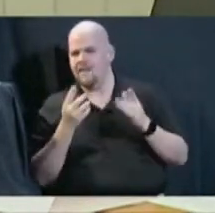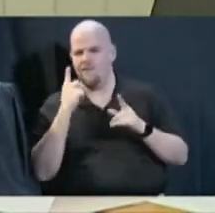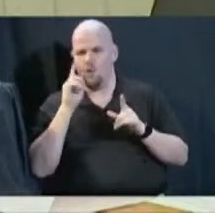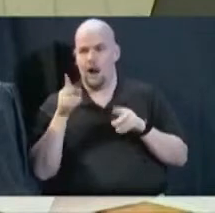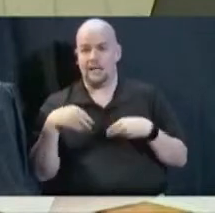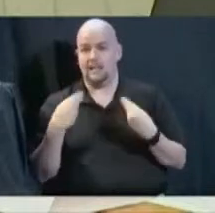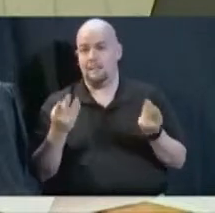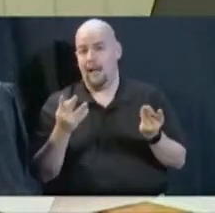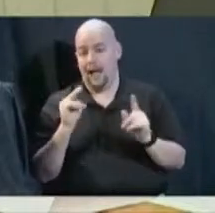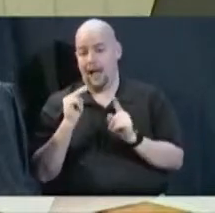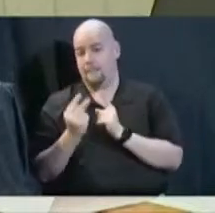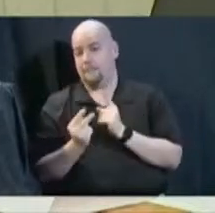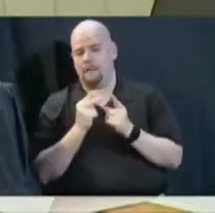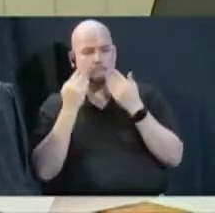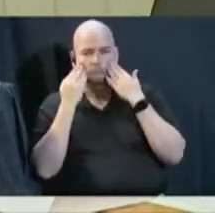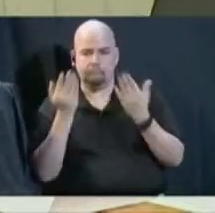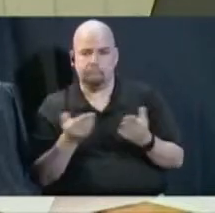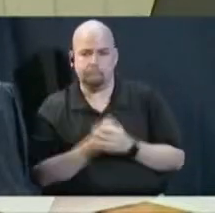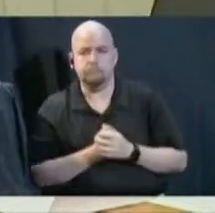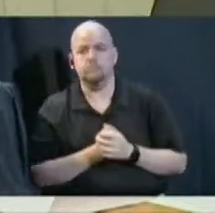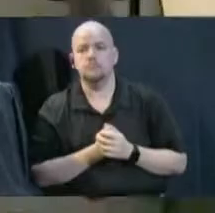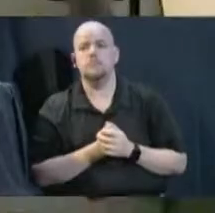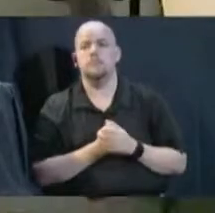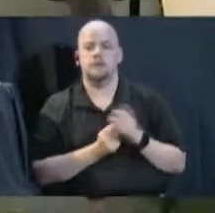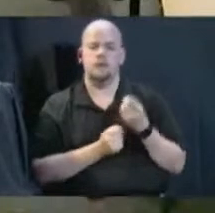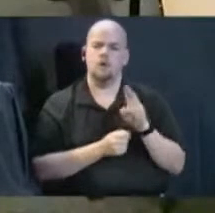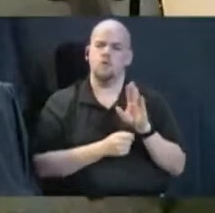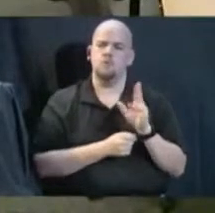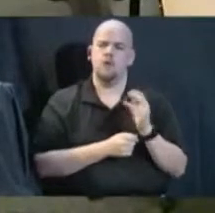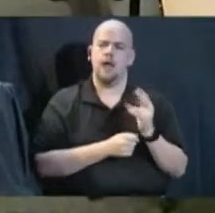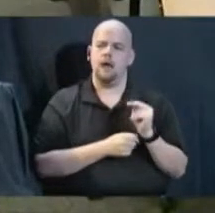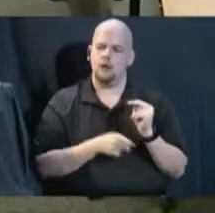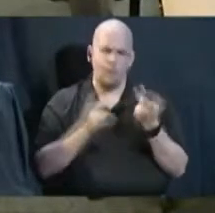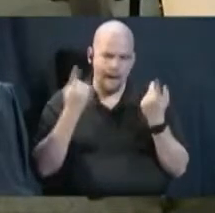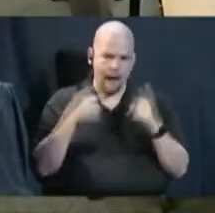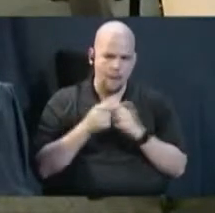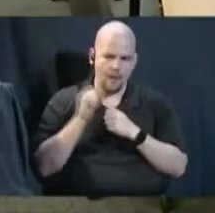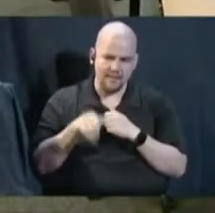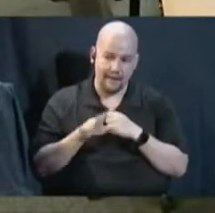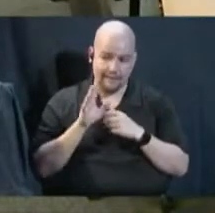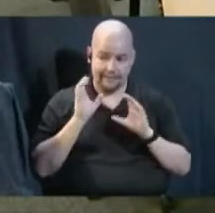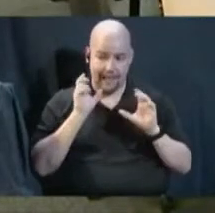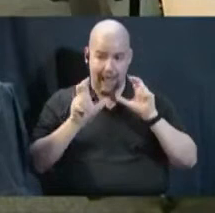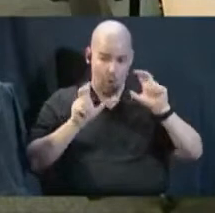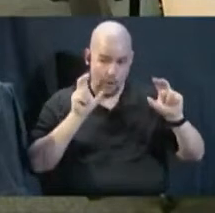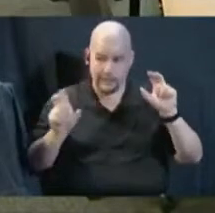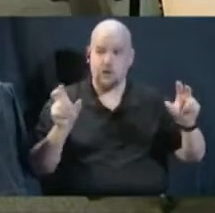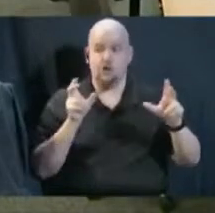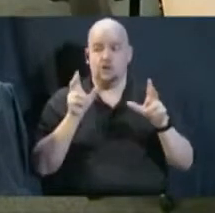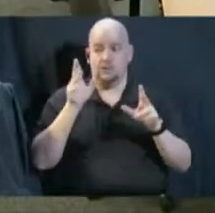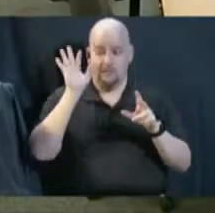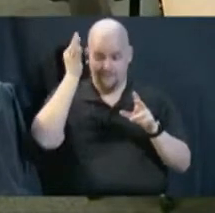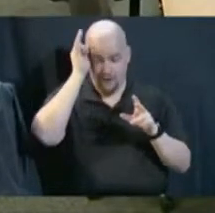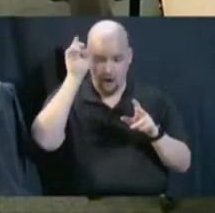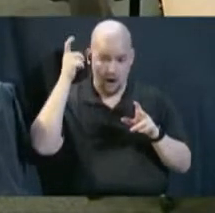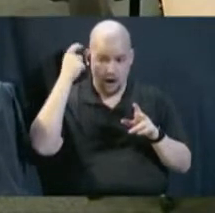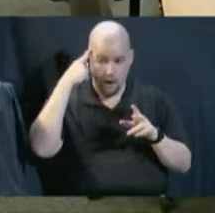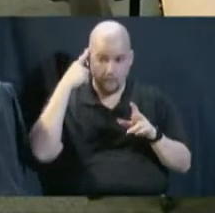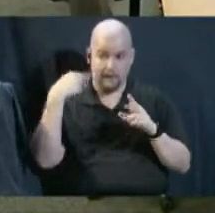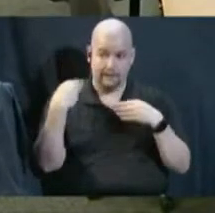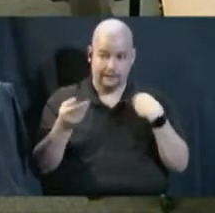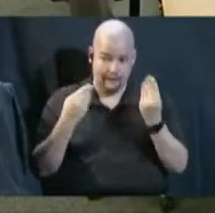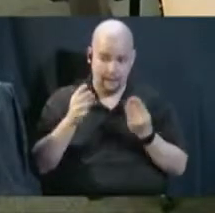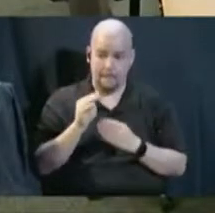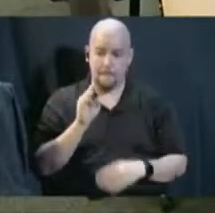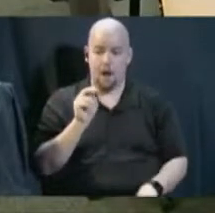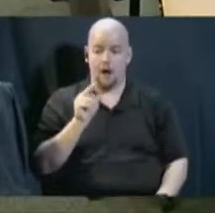supply standpoint. Okay, thank you. Yeah, so what's happened with that allocation is the federal government is allocating monoclonal antibody